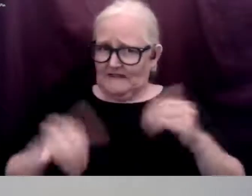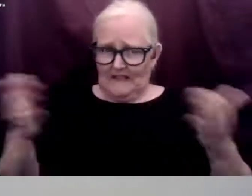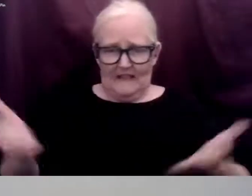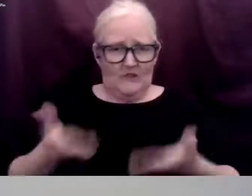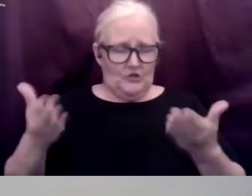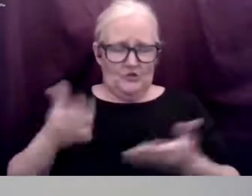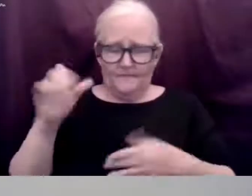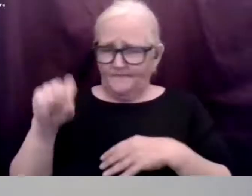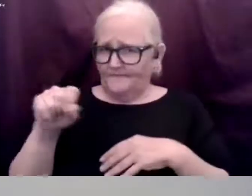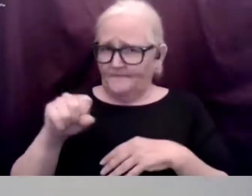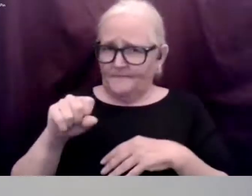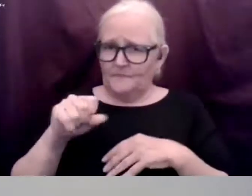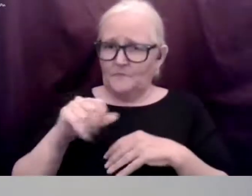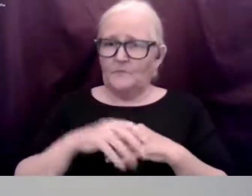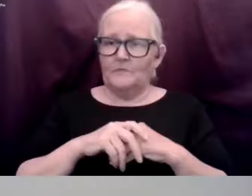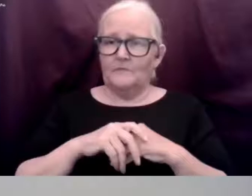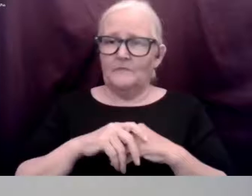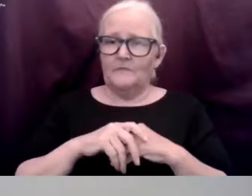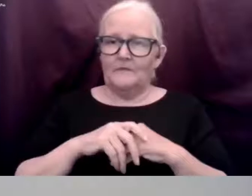than them.